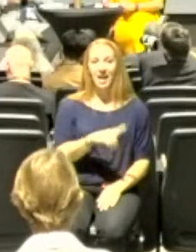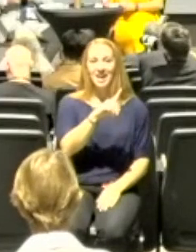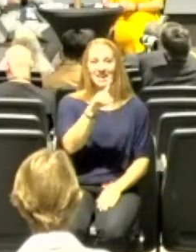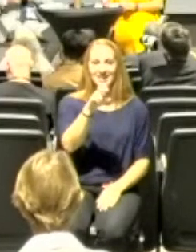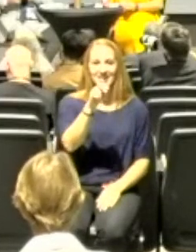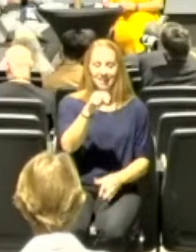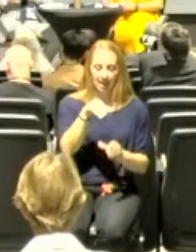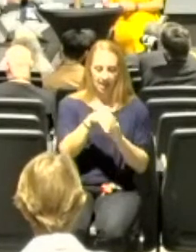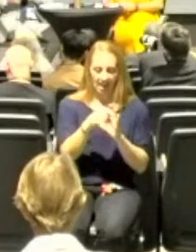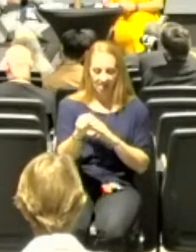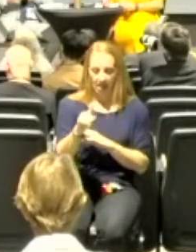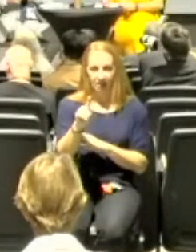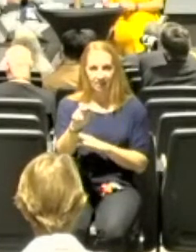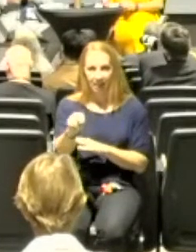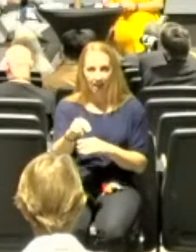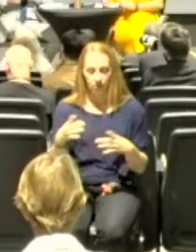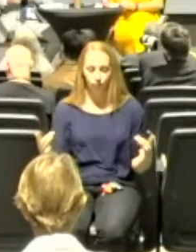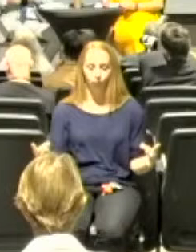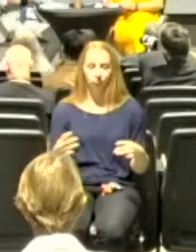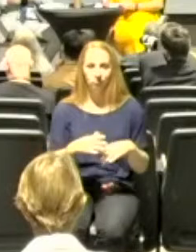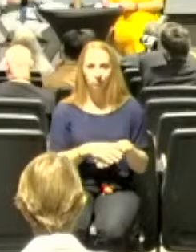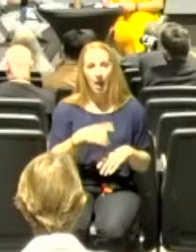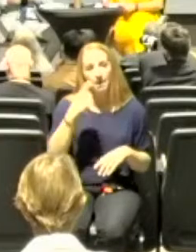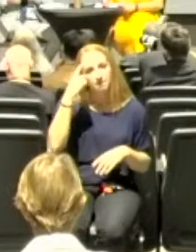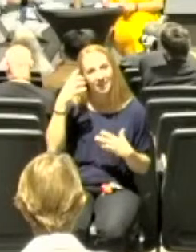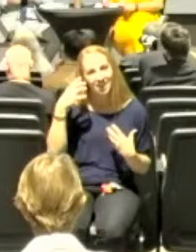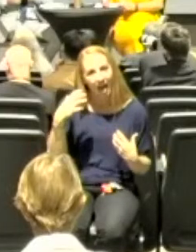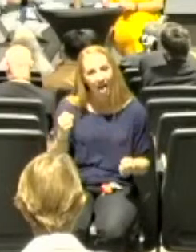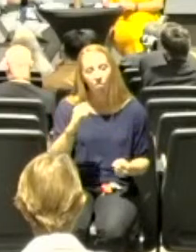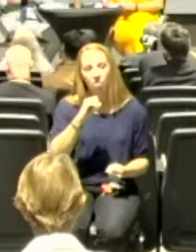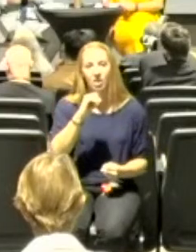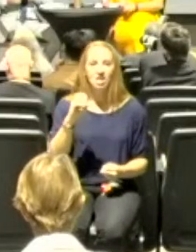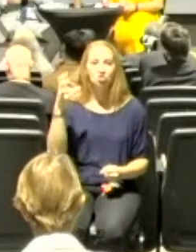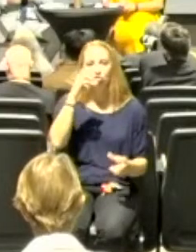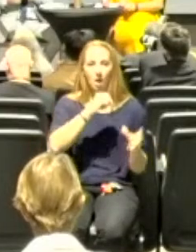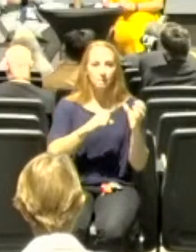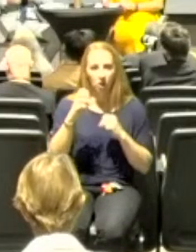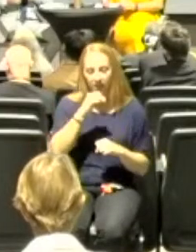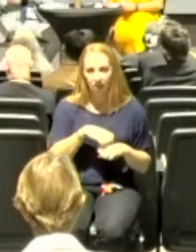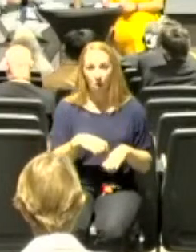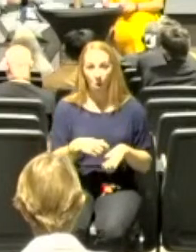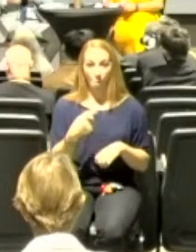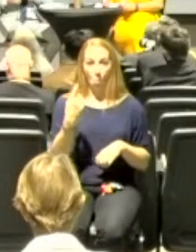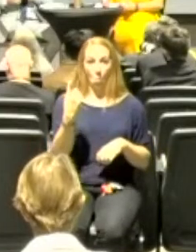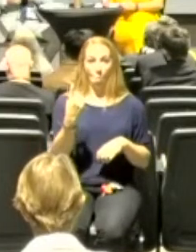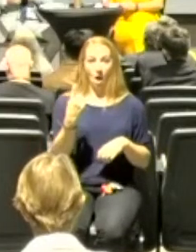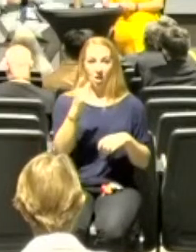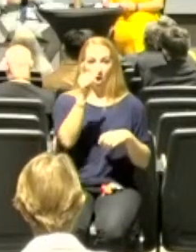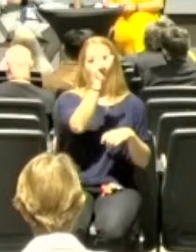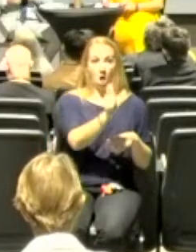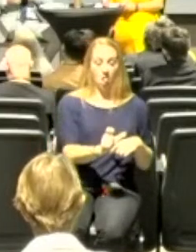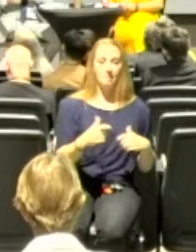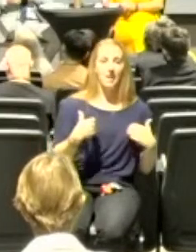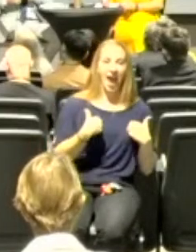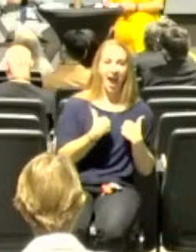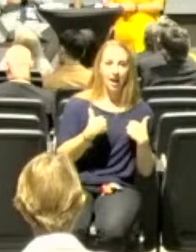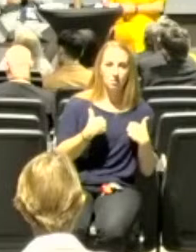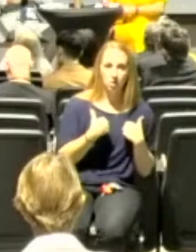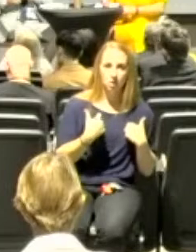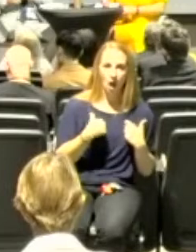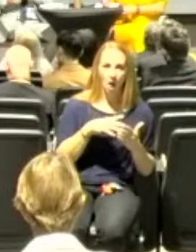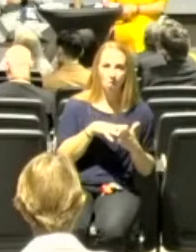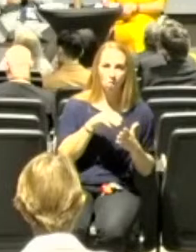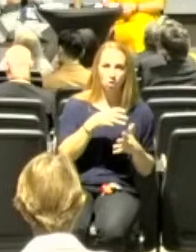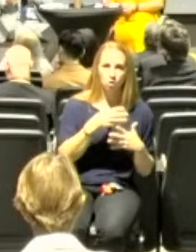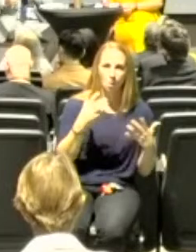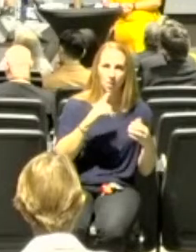Den. We had a mental health Jeopardy. One of the columns was animals, and I know more about elephants